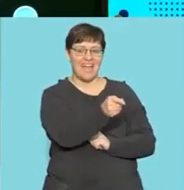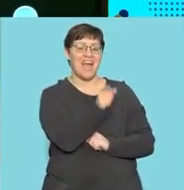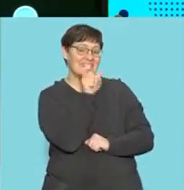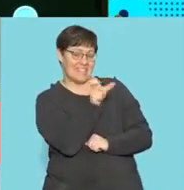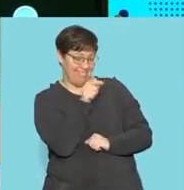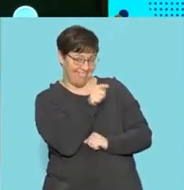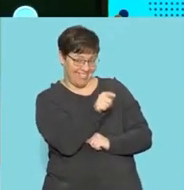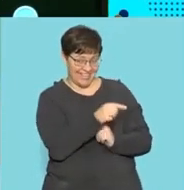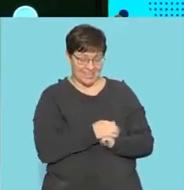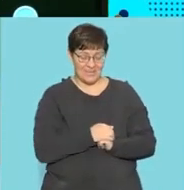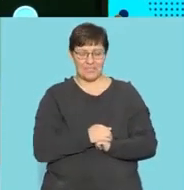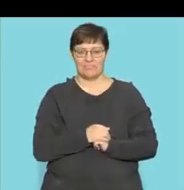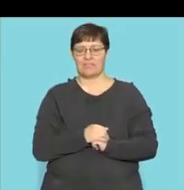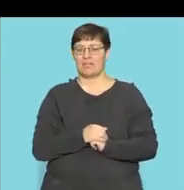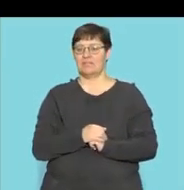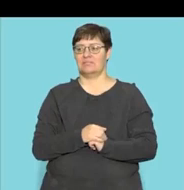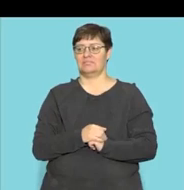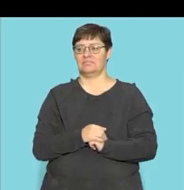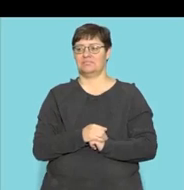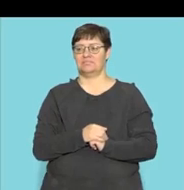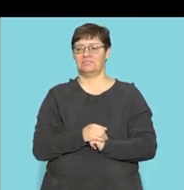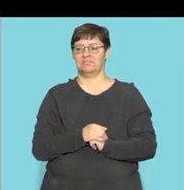cell. So here we go.